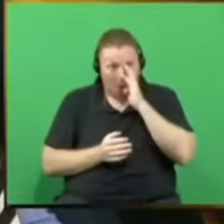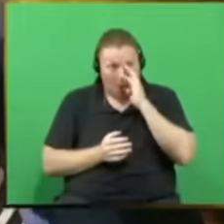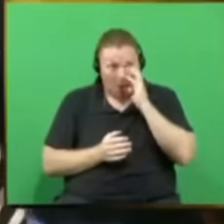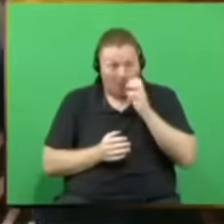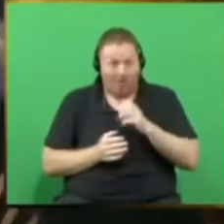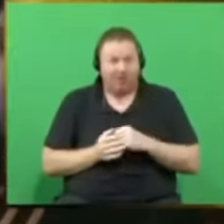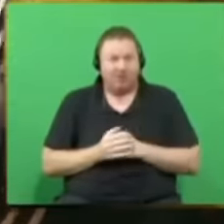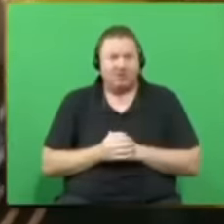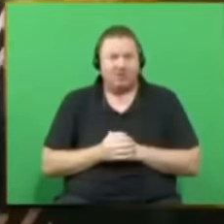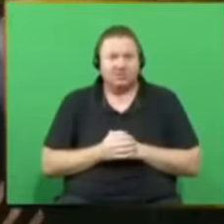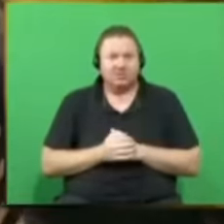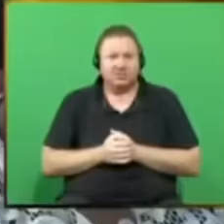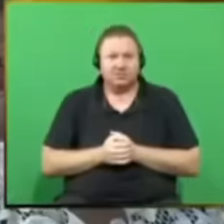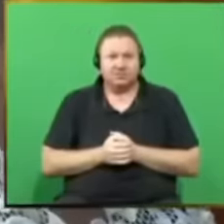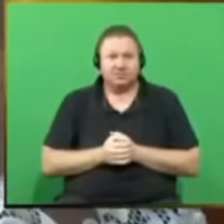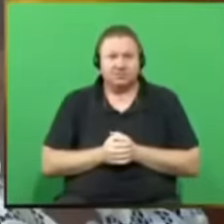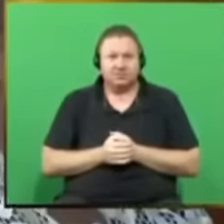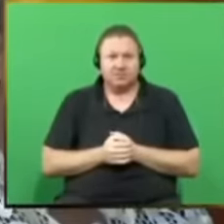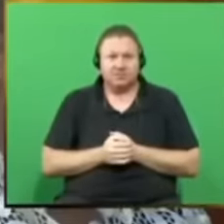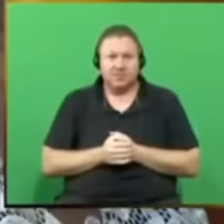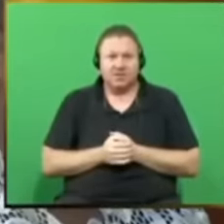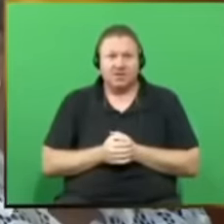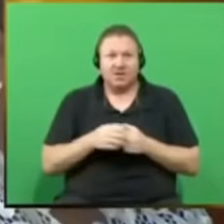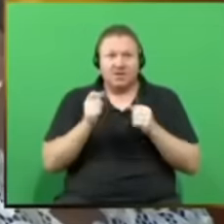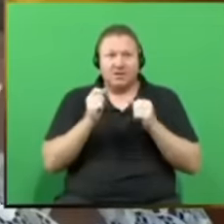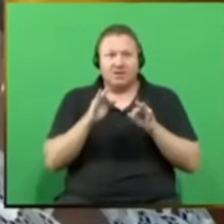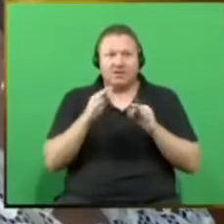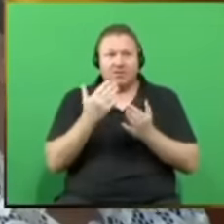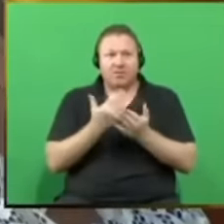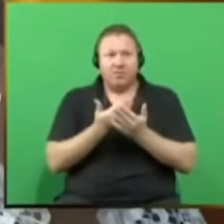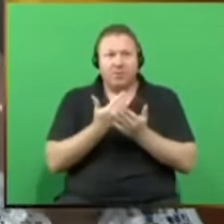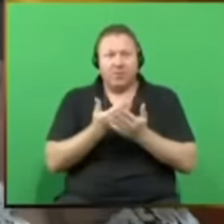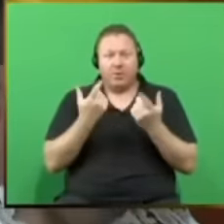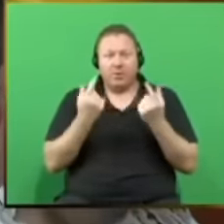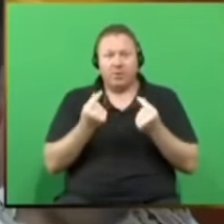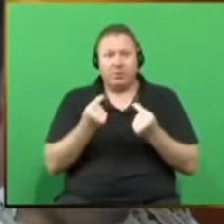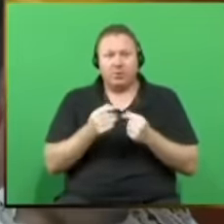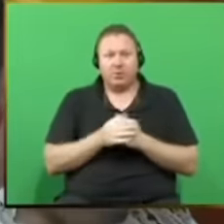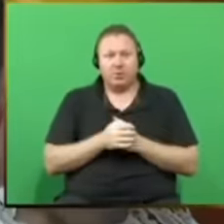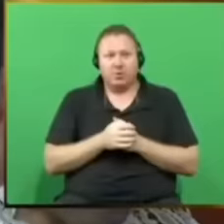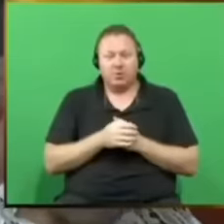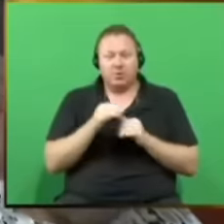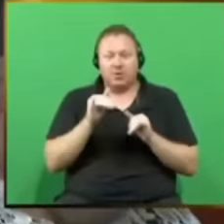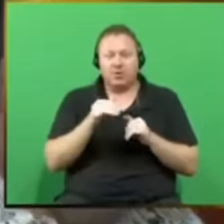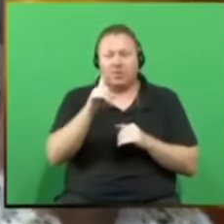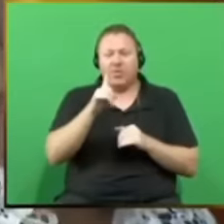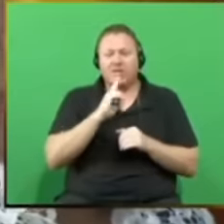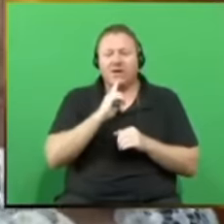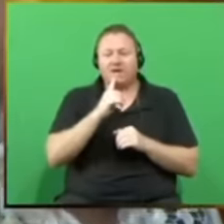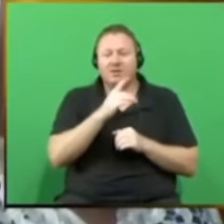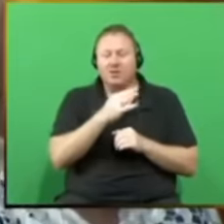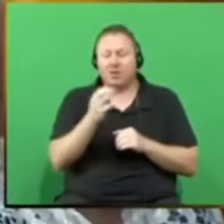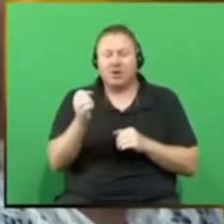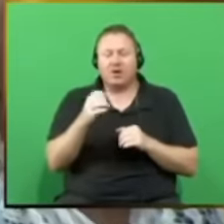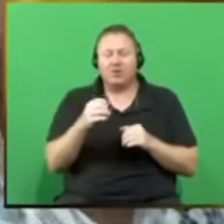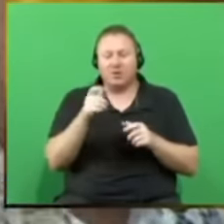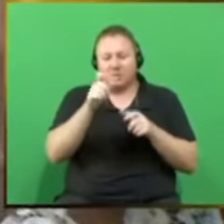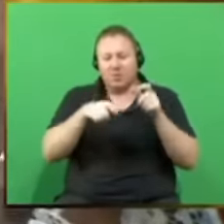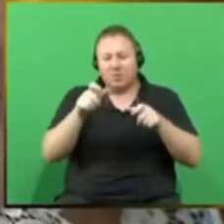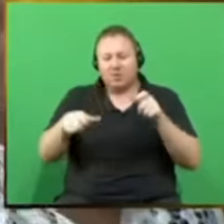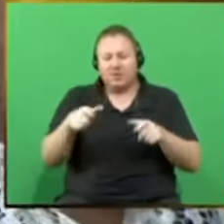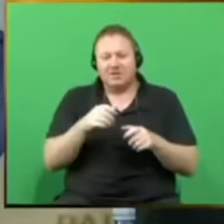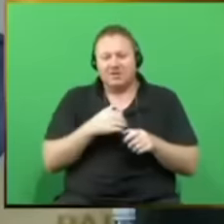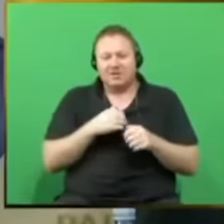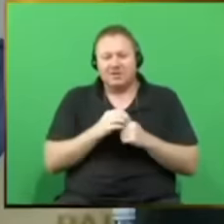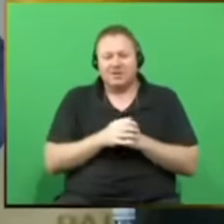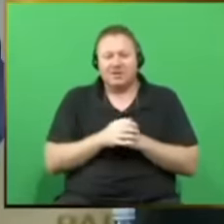And if we can do that with 1,300 LEAP officers using data and evidence, imagine